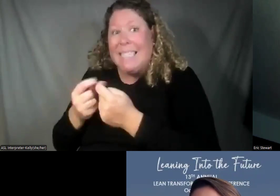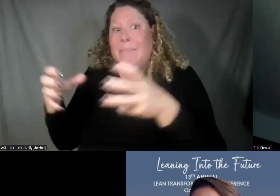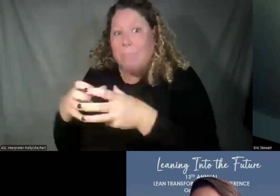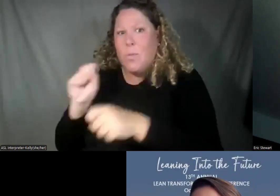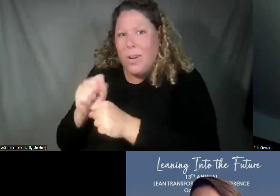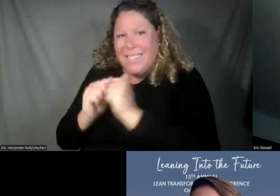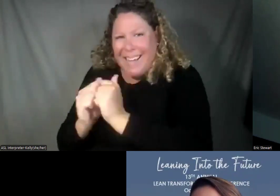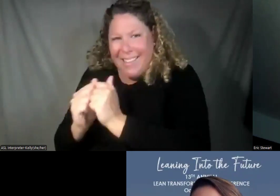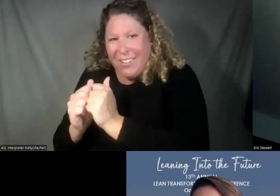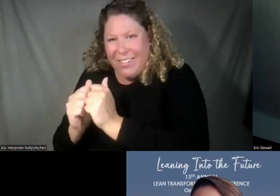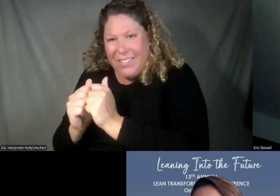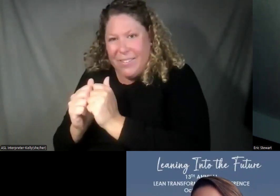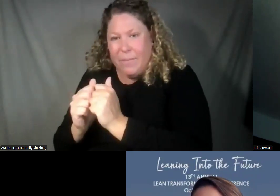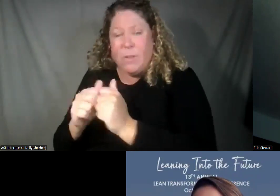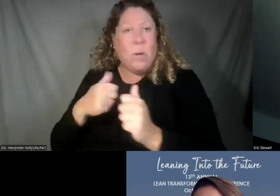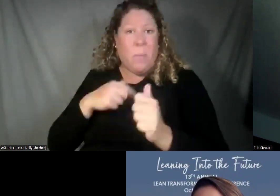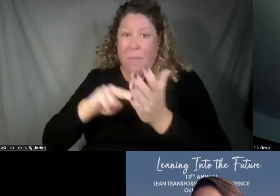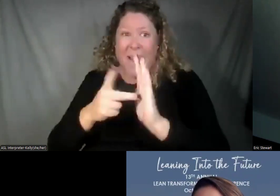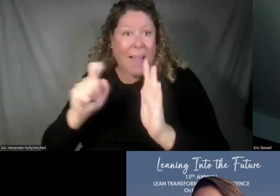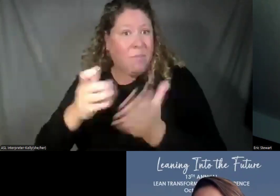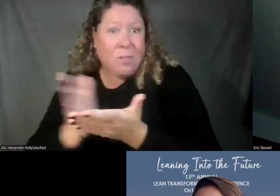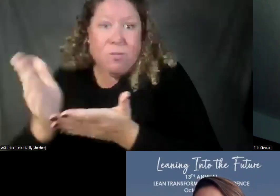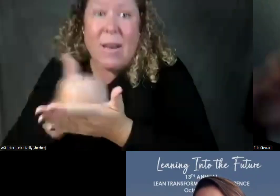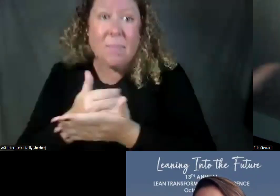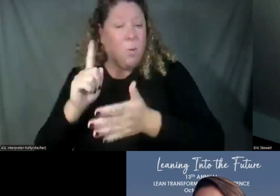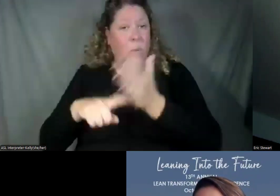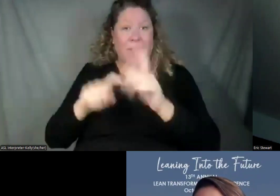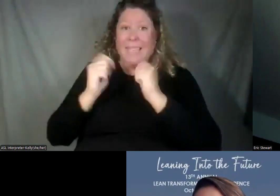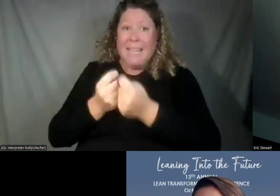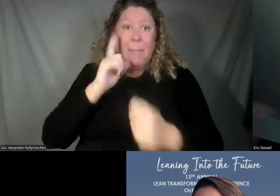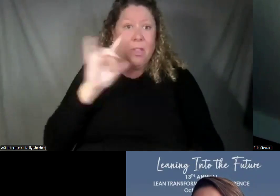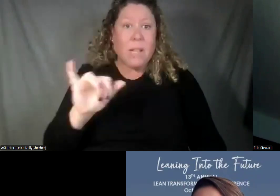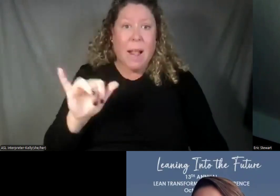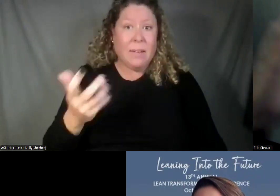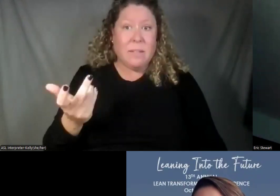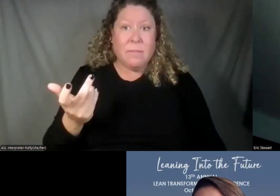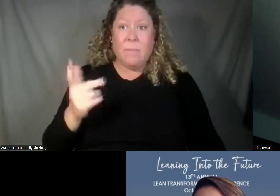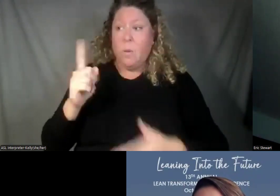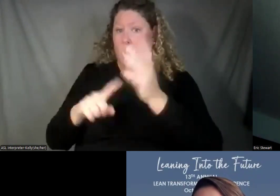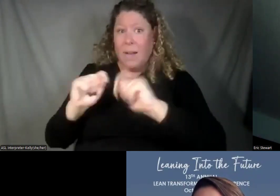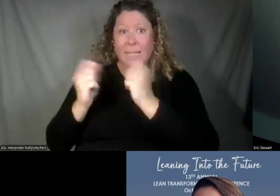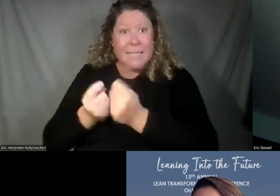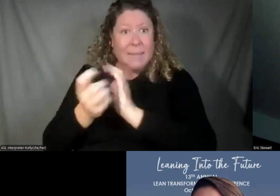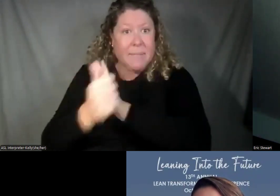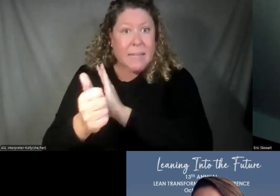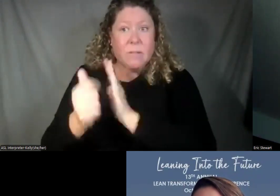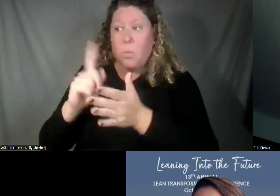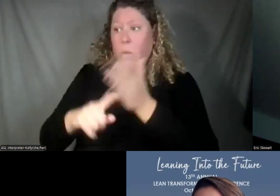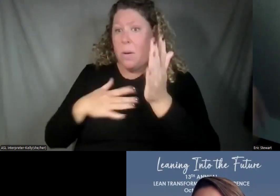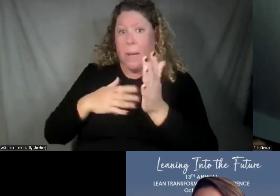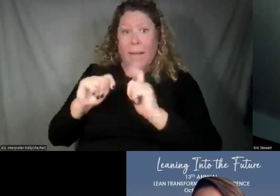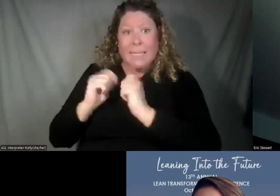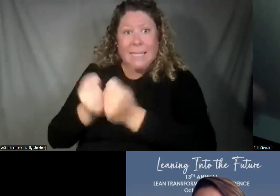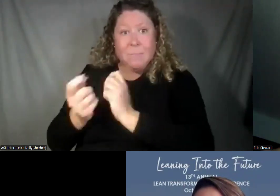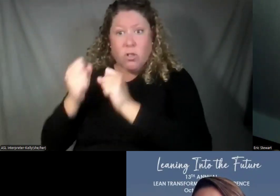be radically transparent of what that team looks like. What are the specific skills? What are the strengths? And then